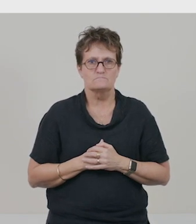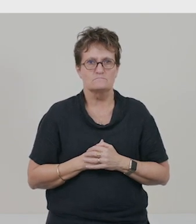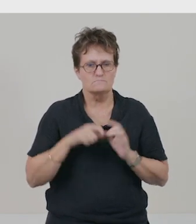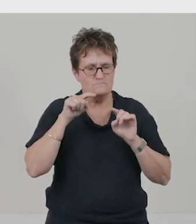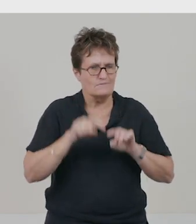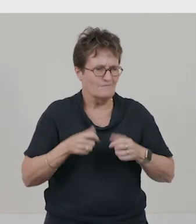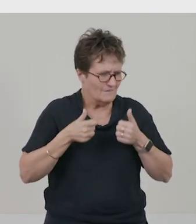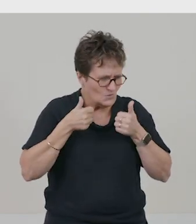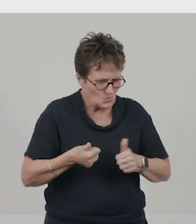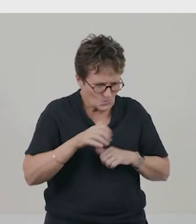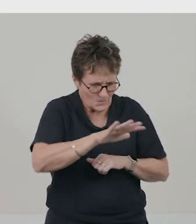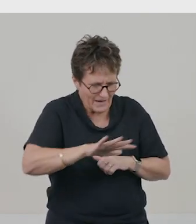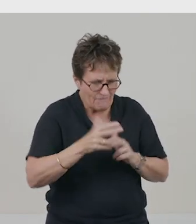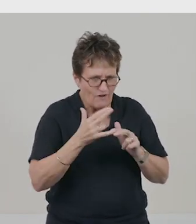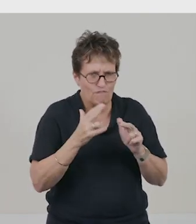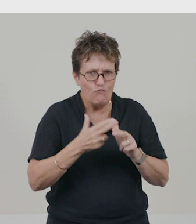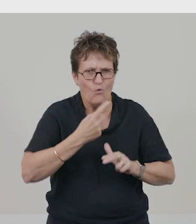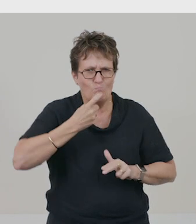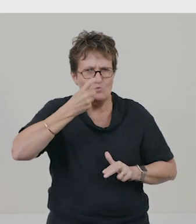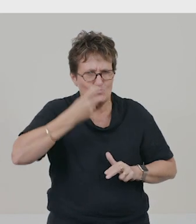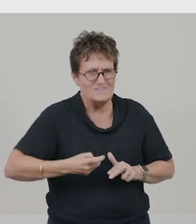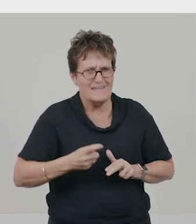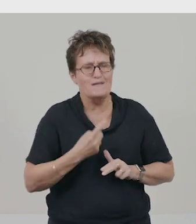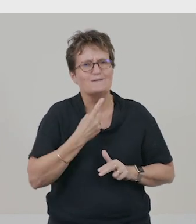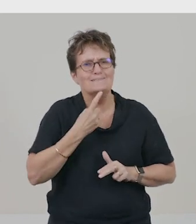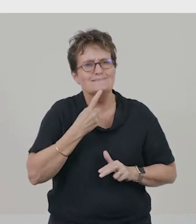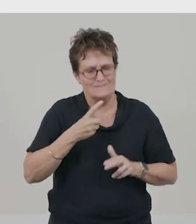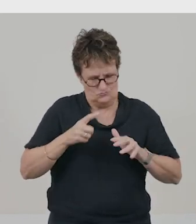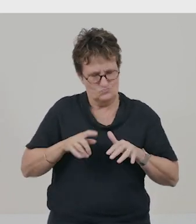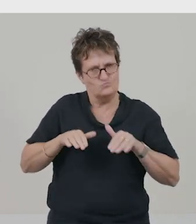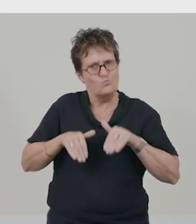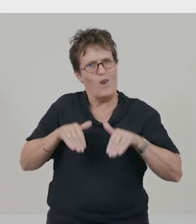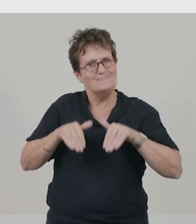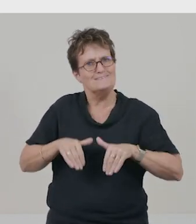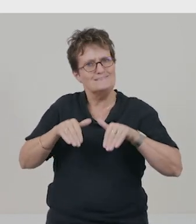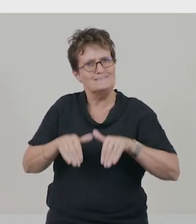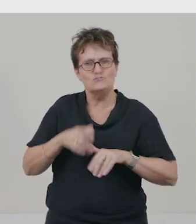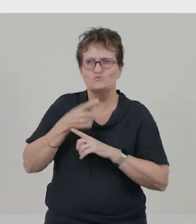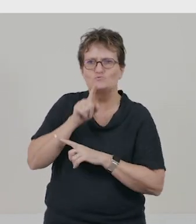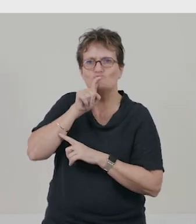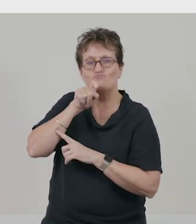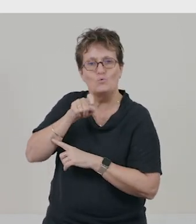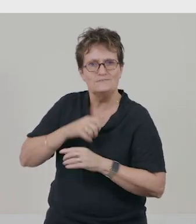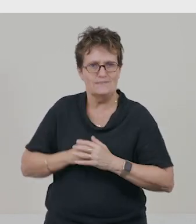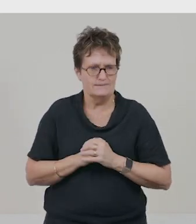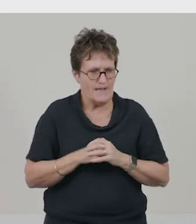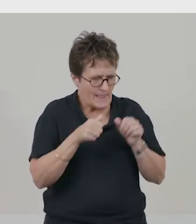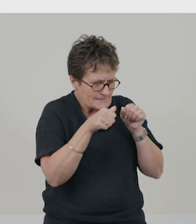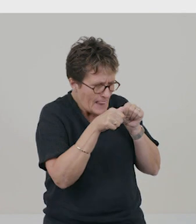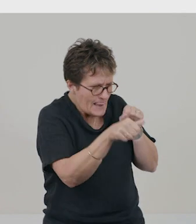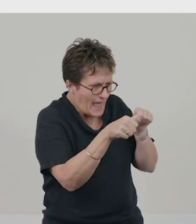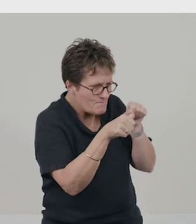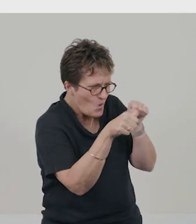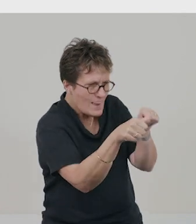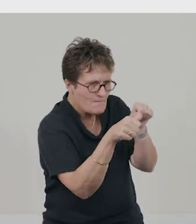"This is such a good spot for a bush museum," said Wallace to Rosie. "Let's label the trees so all